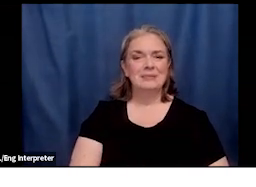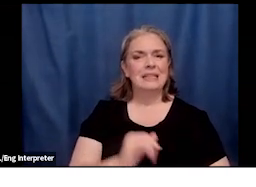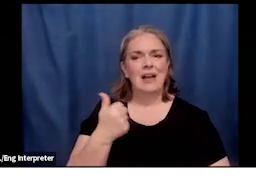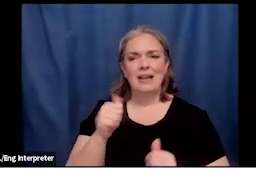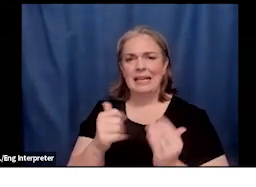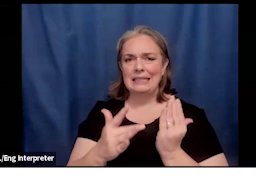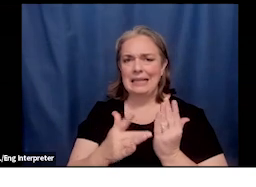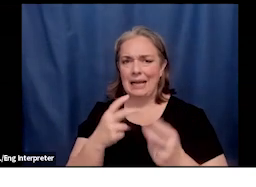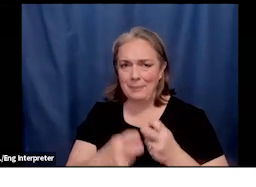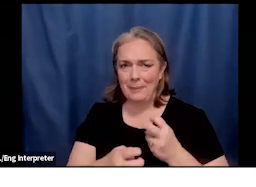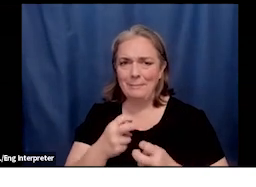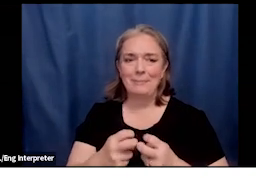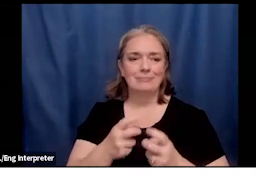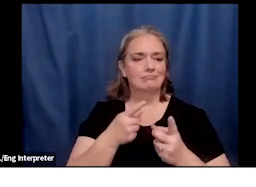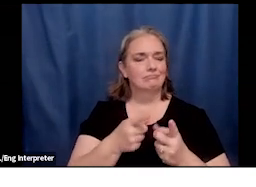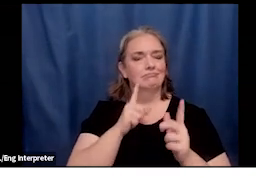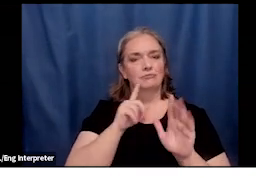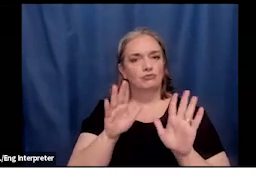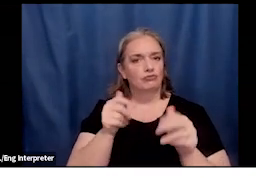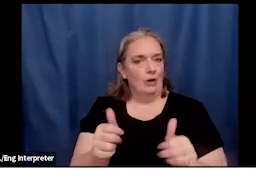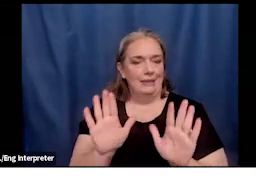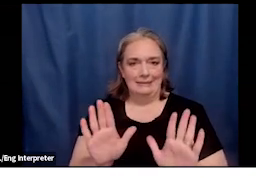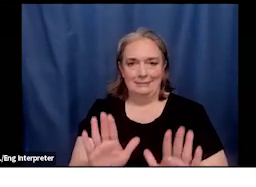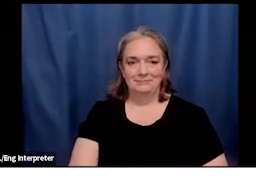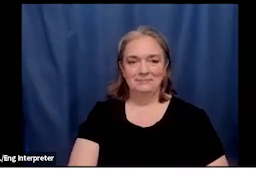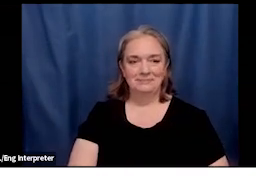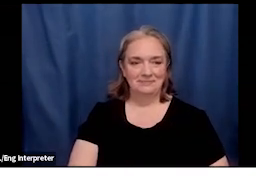issues along the way, they are really on top of it.